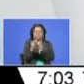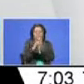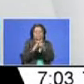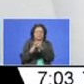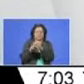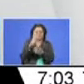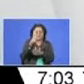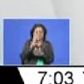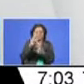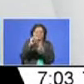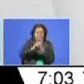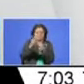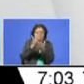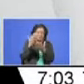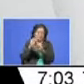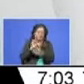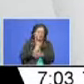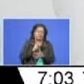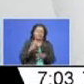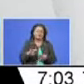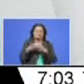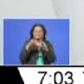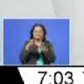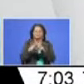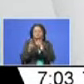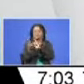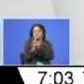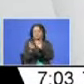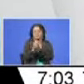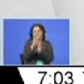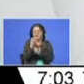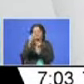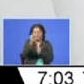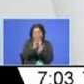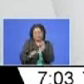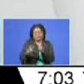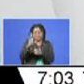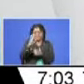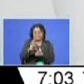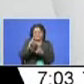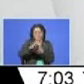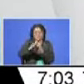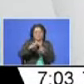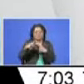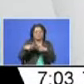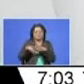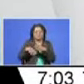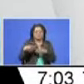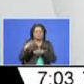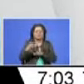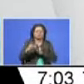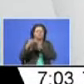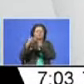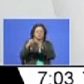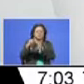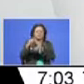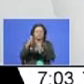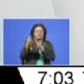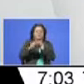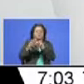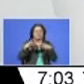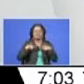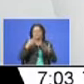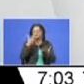made a commitment that I would meet with them every 6 months going forward, so that we can have a good relationship between government